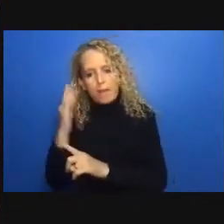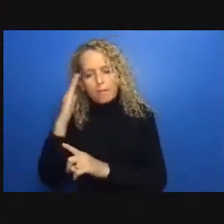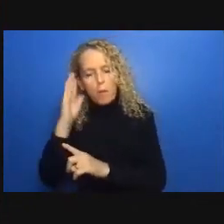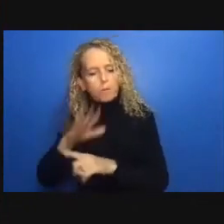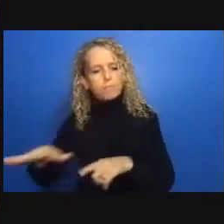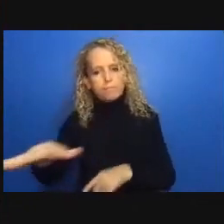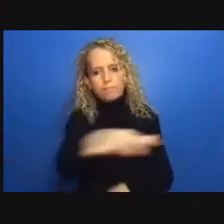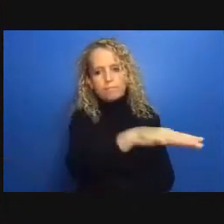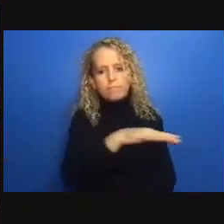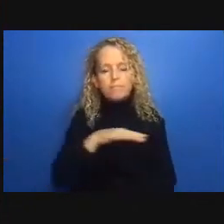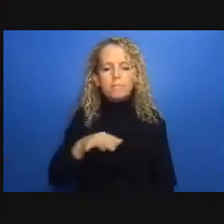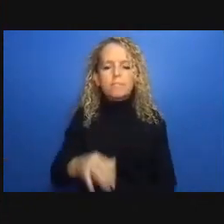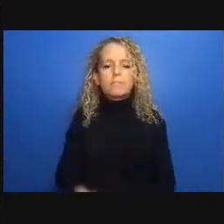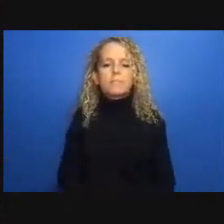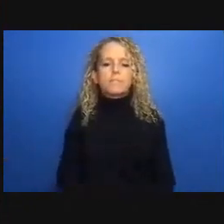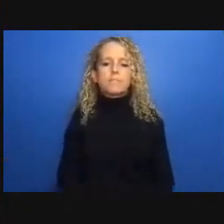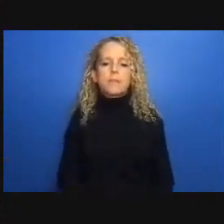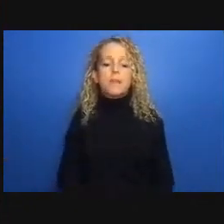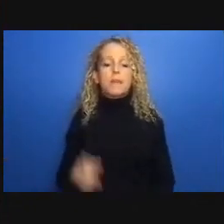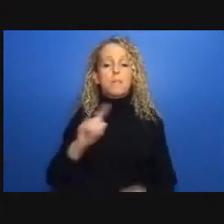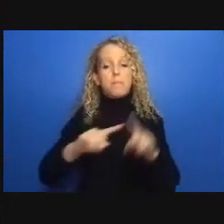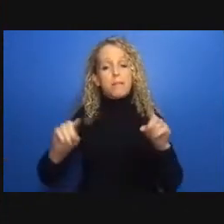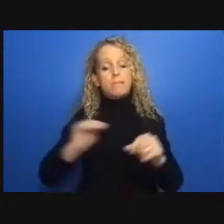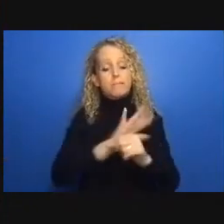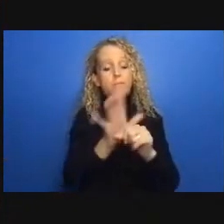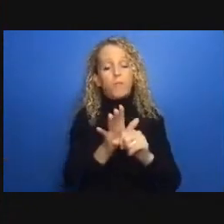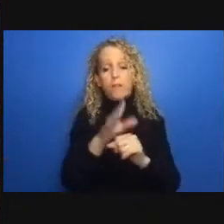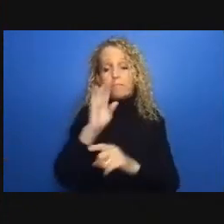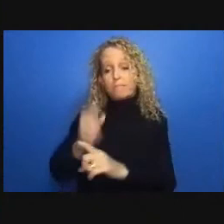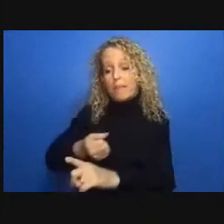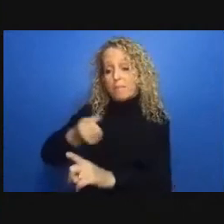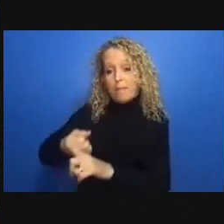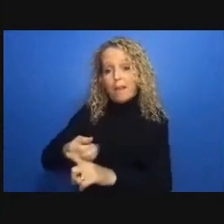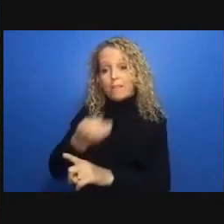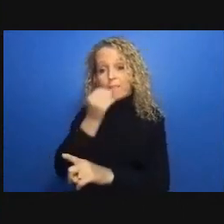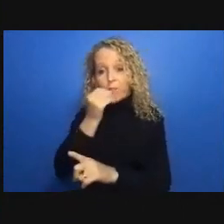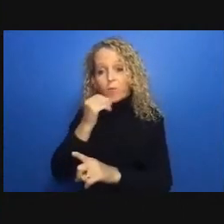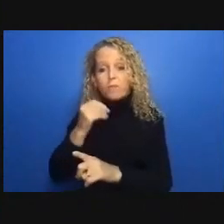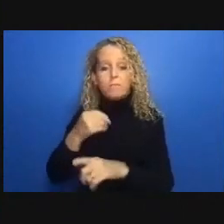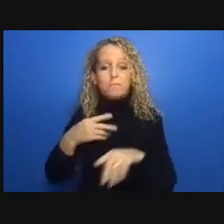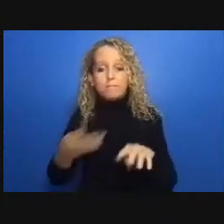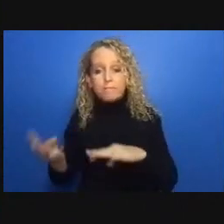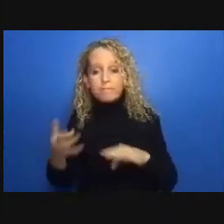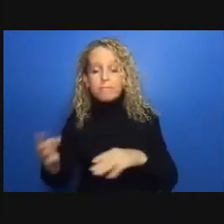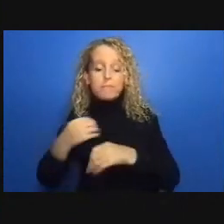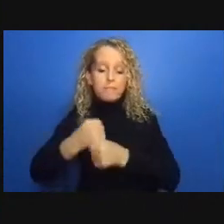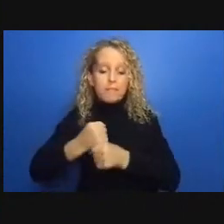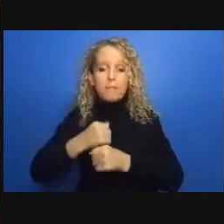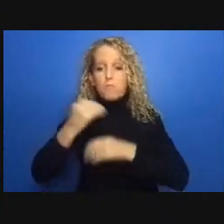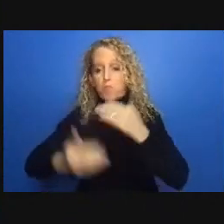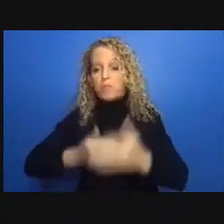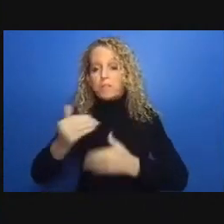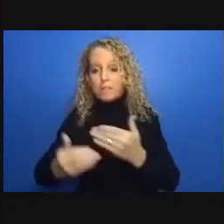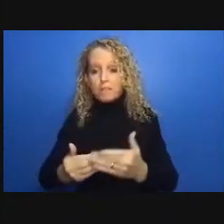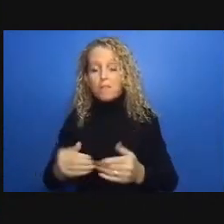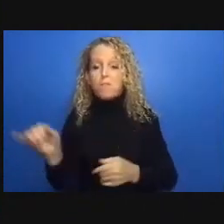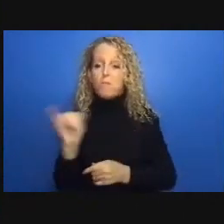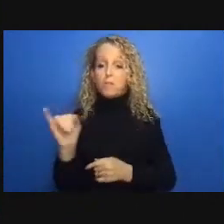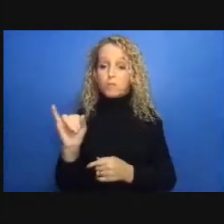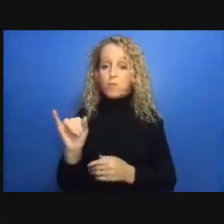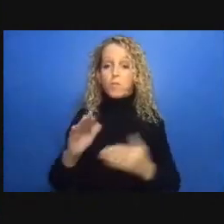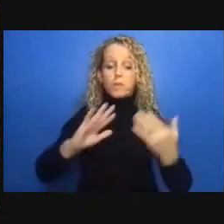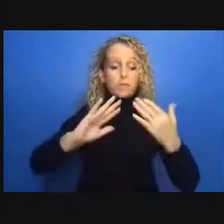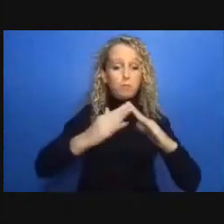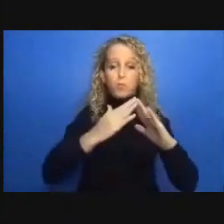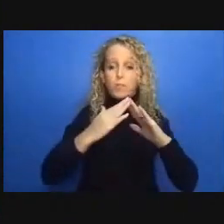the pandemic did have on producing food and the impact on the food system and the communities that really rely on